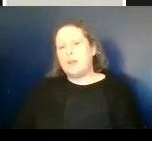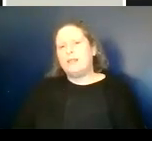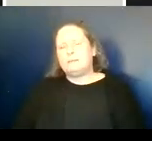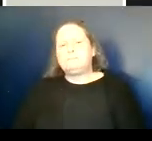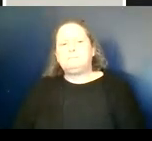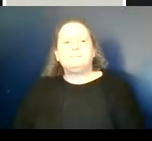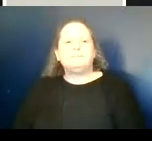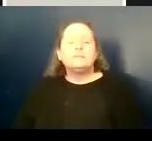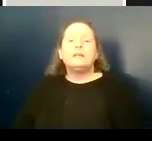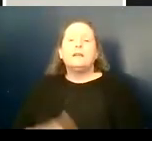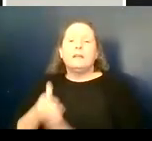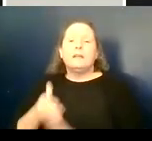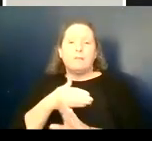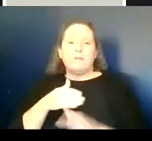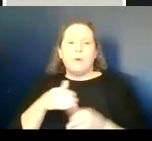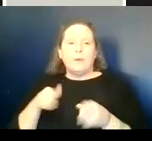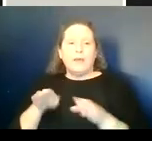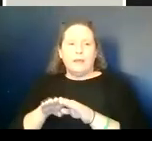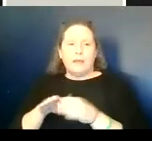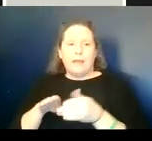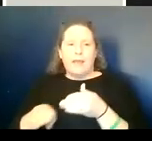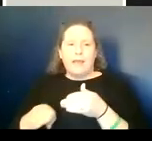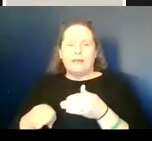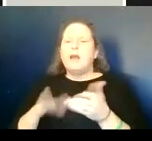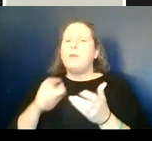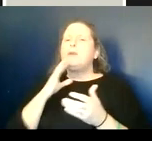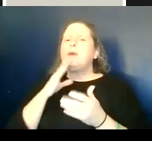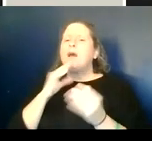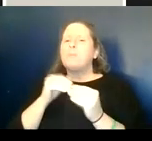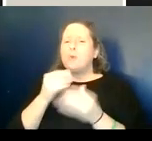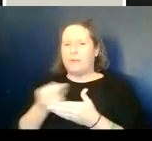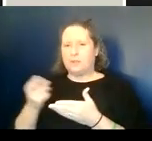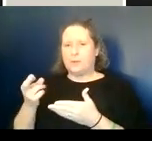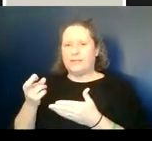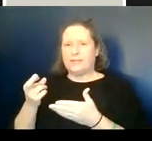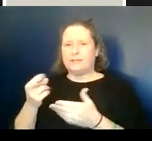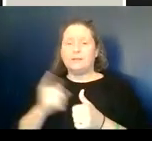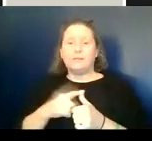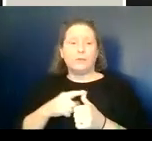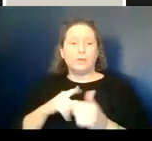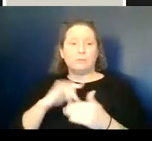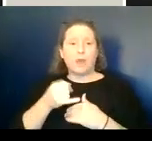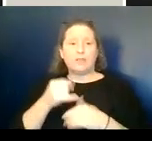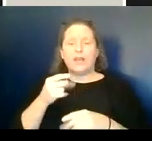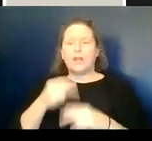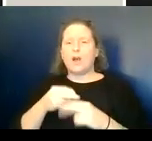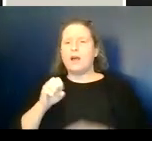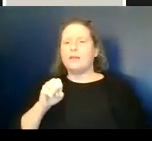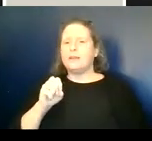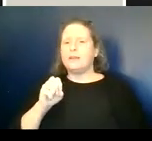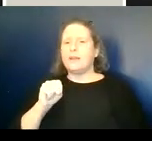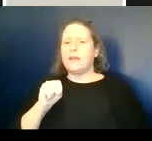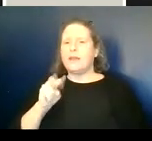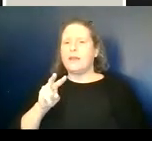So before we adjourn, I want to talk about some more resources. And first, a project called Envision Illinois, which is similar to